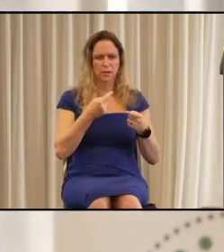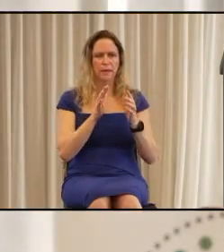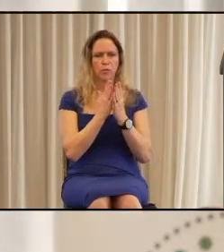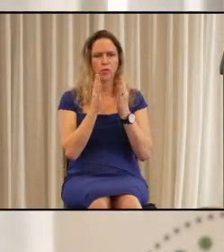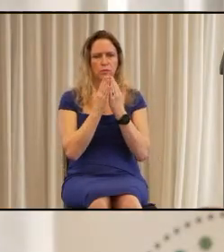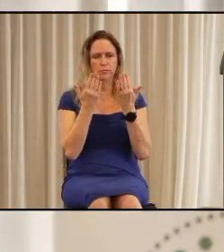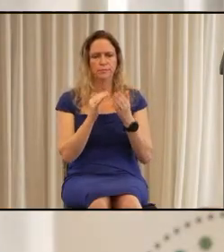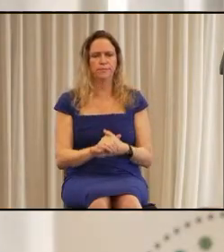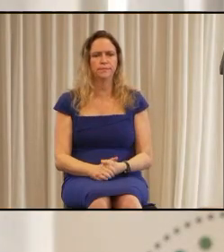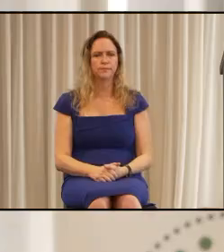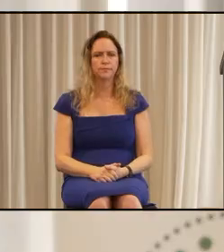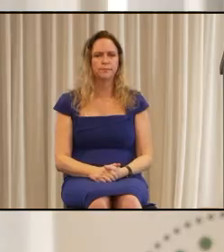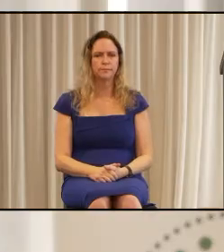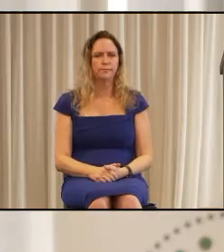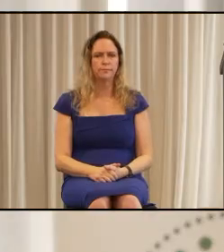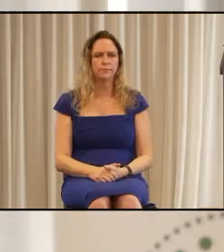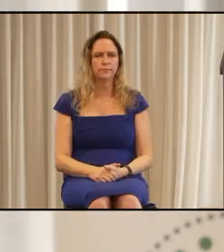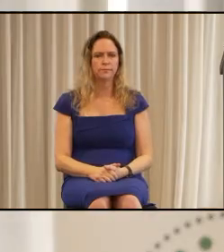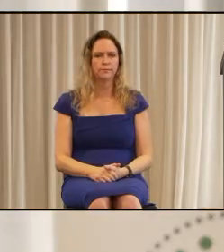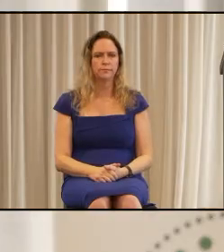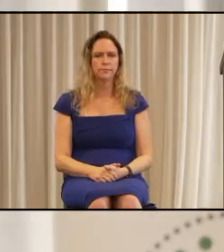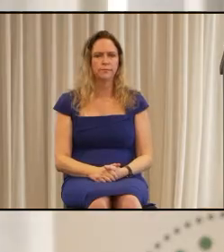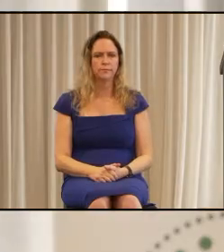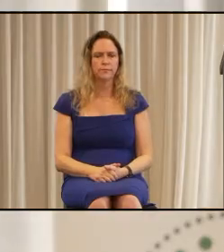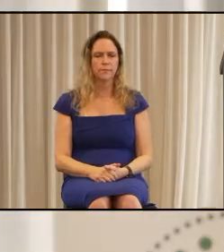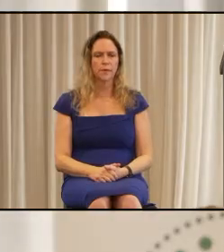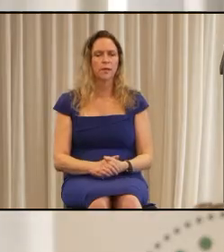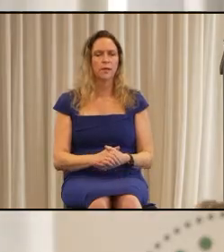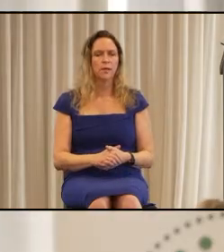And so we'll look at this what's strong rather than what's wrong here.